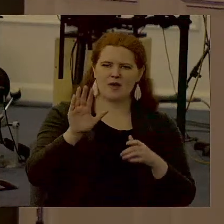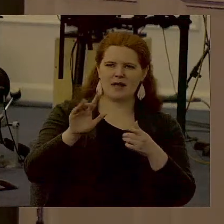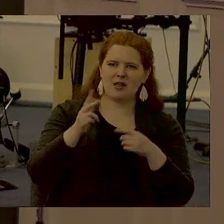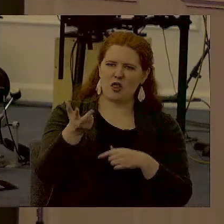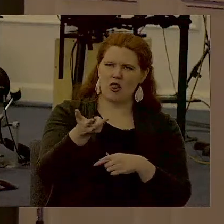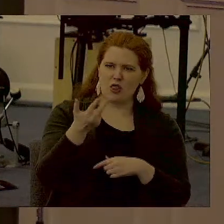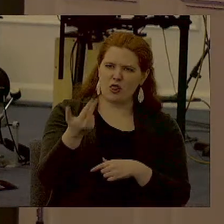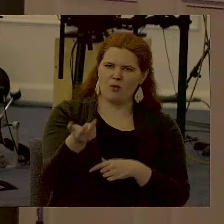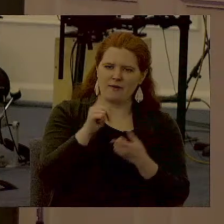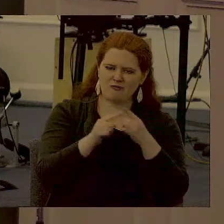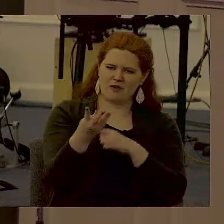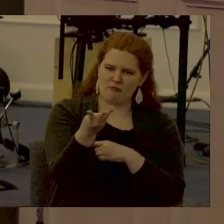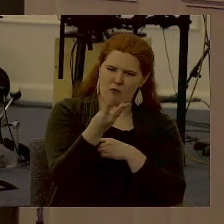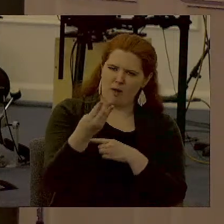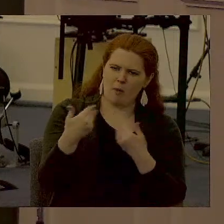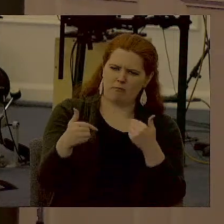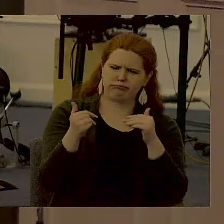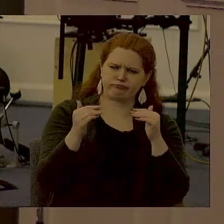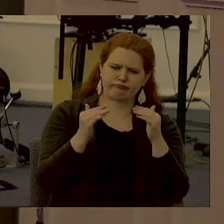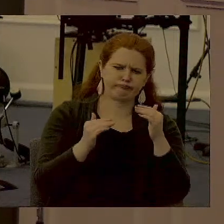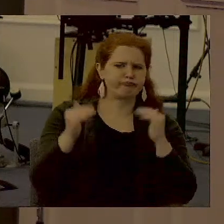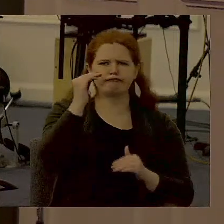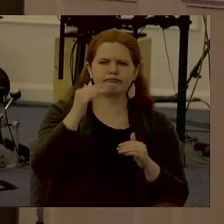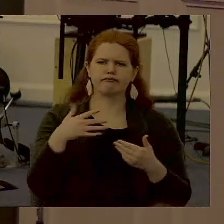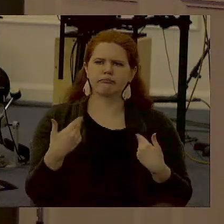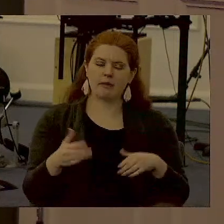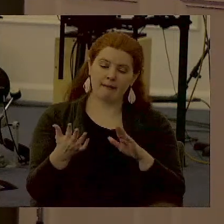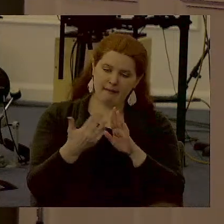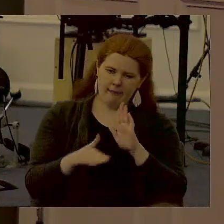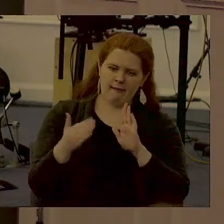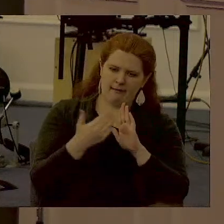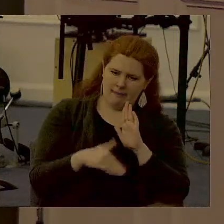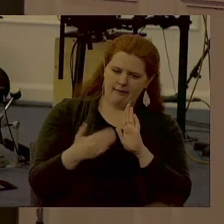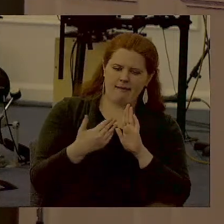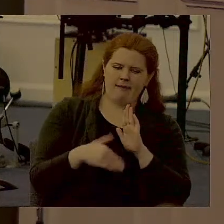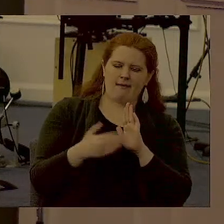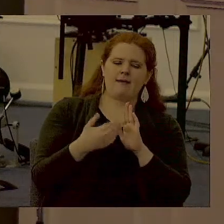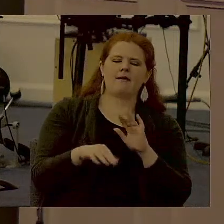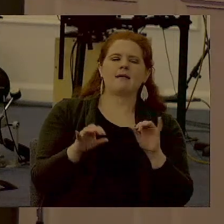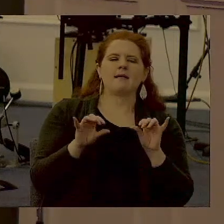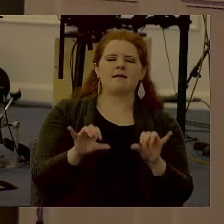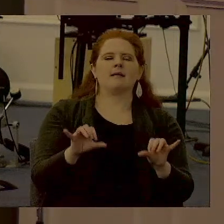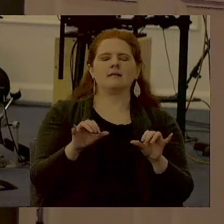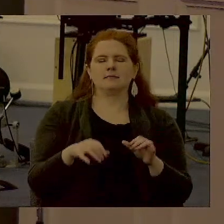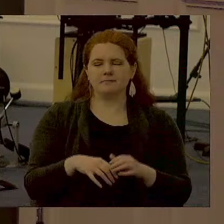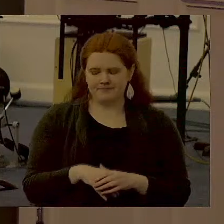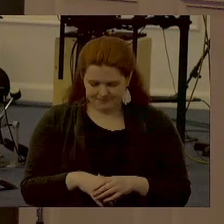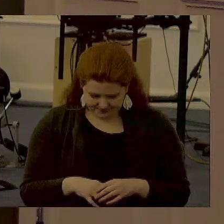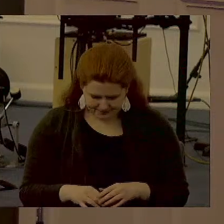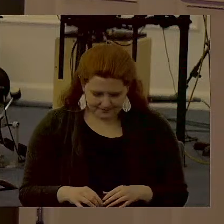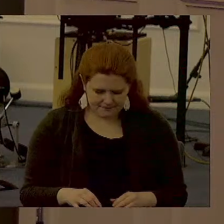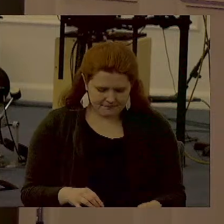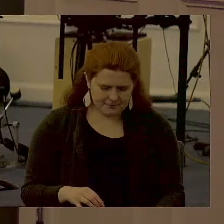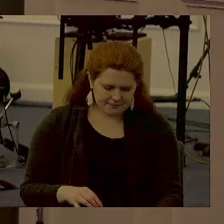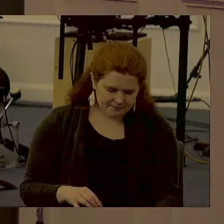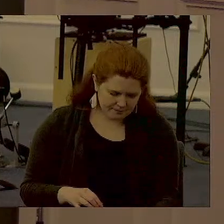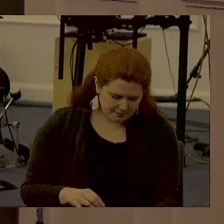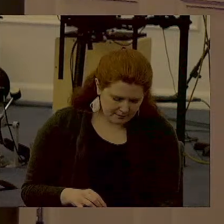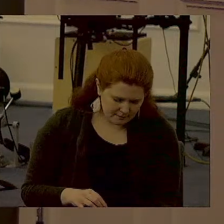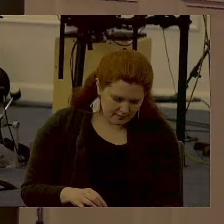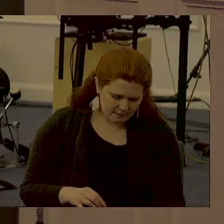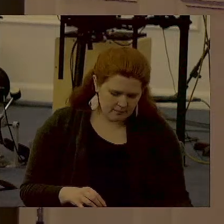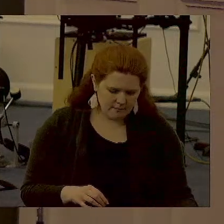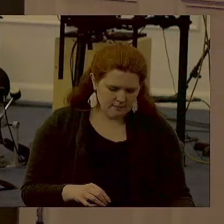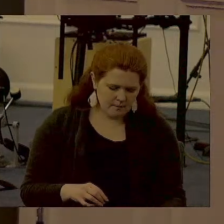3 friends. And so over and over again, we are told that they